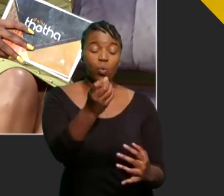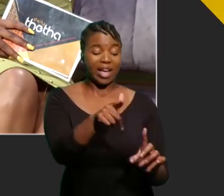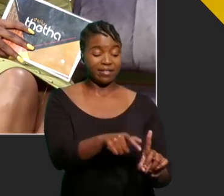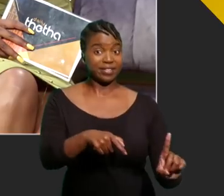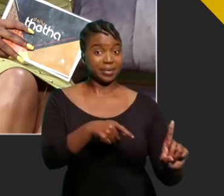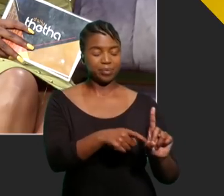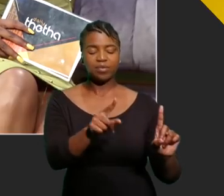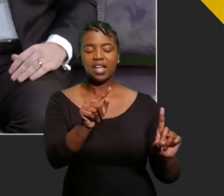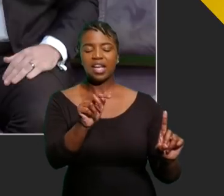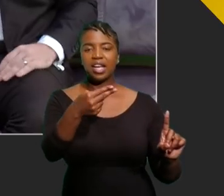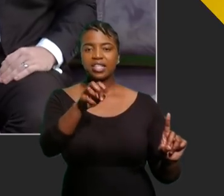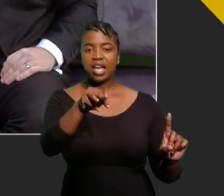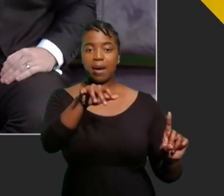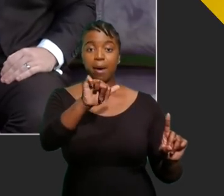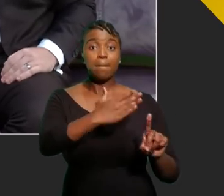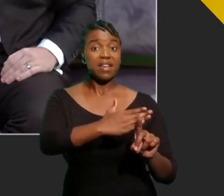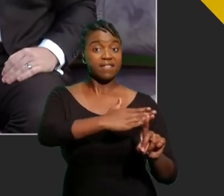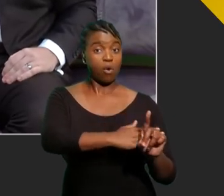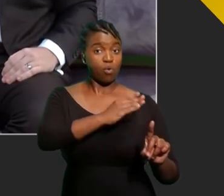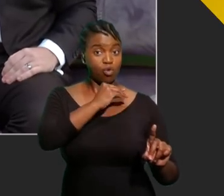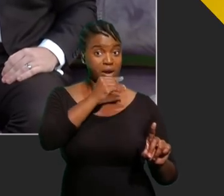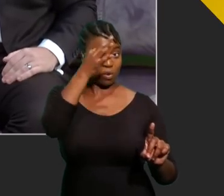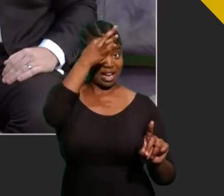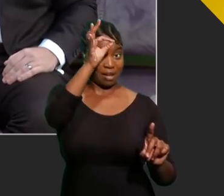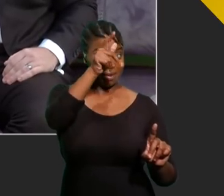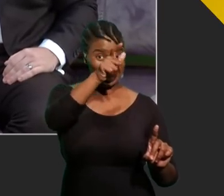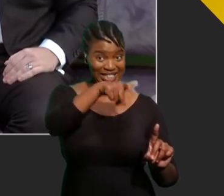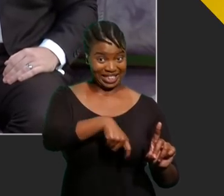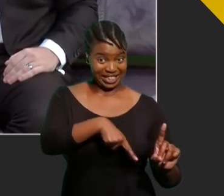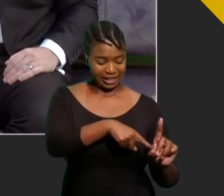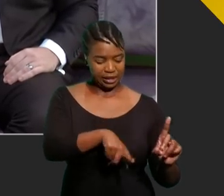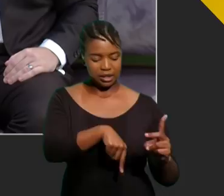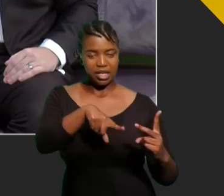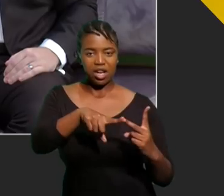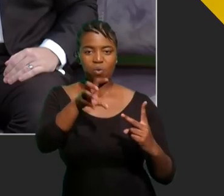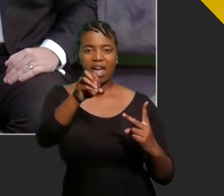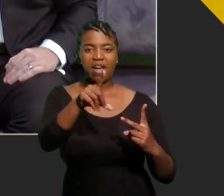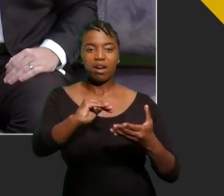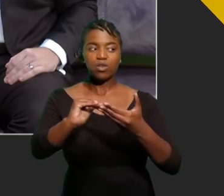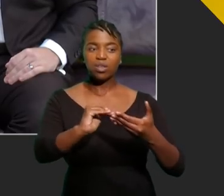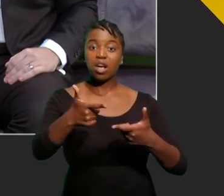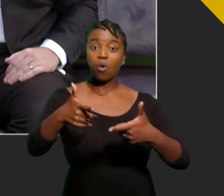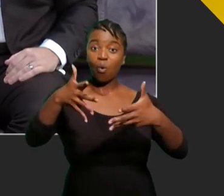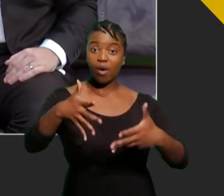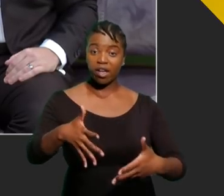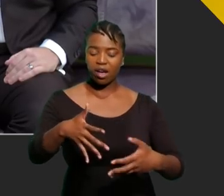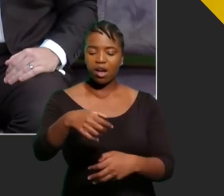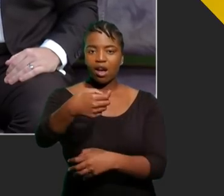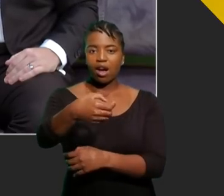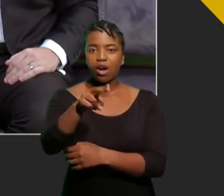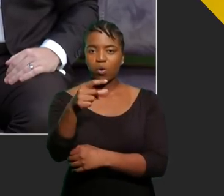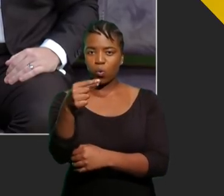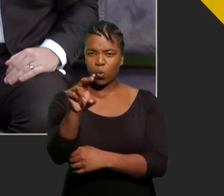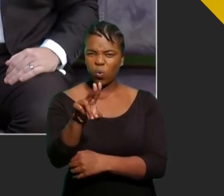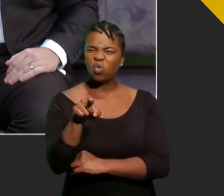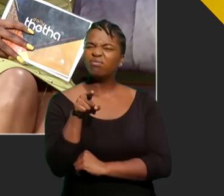government, of course, Putemba Masego, who's also going to be joining us and just being able to just speak through it. But also, alongside associate lawyer, we have Hendrik Gihu, who's also going to